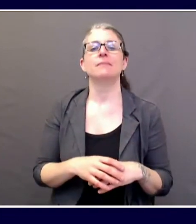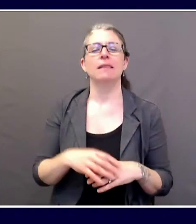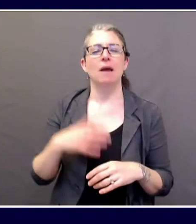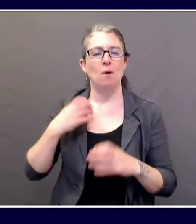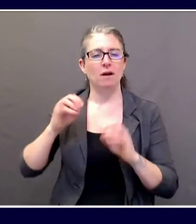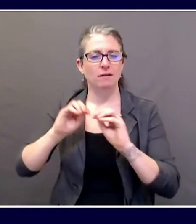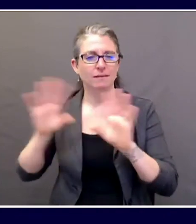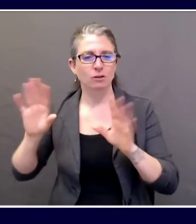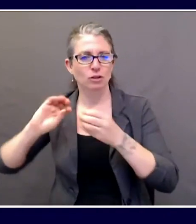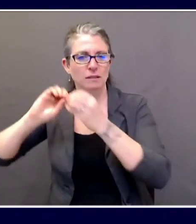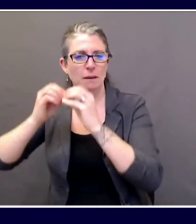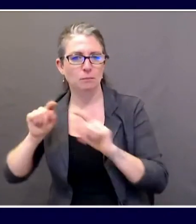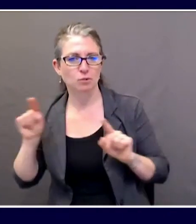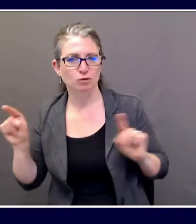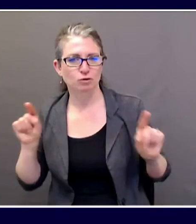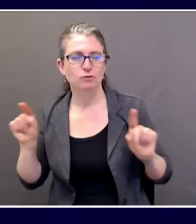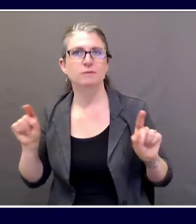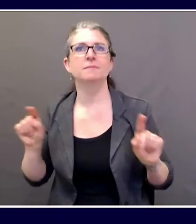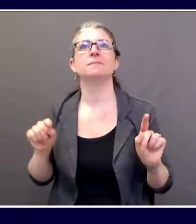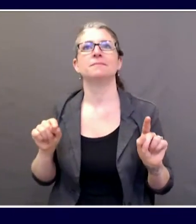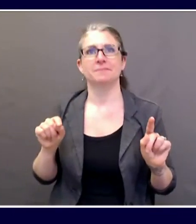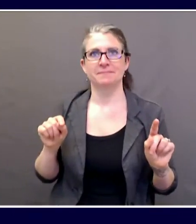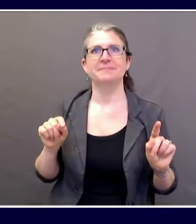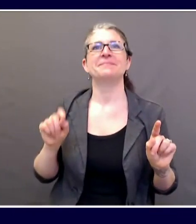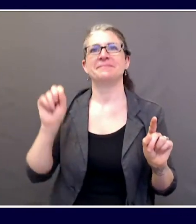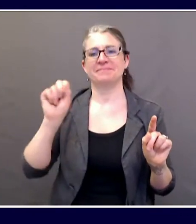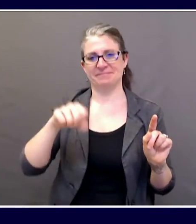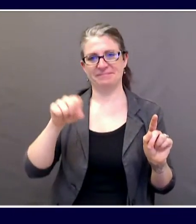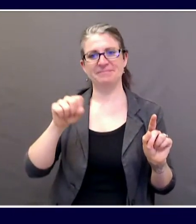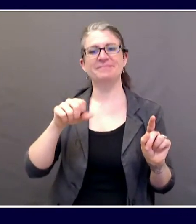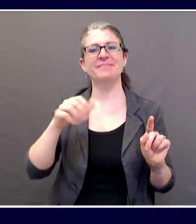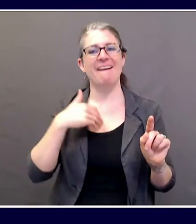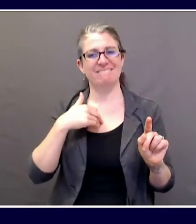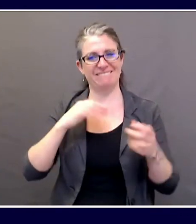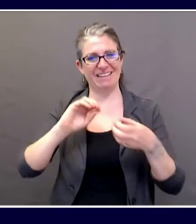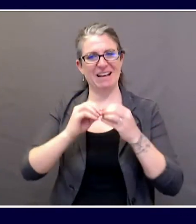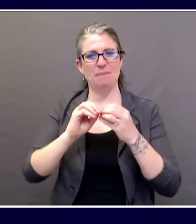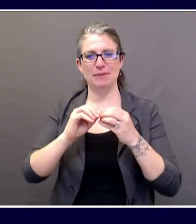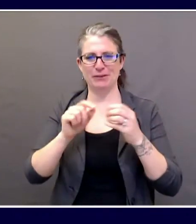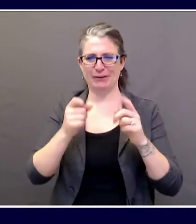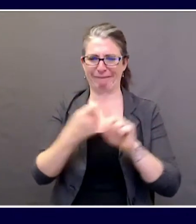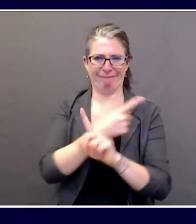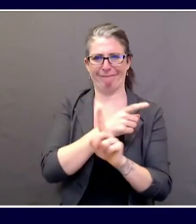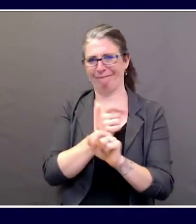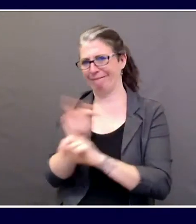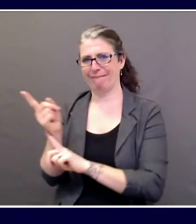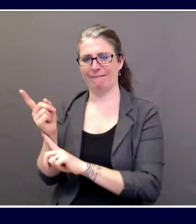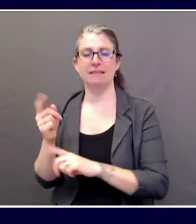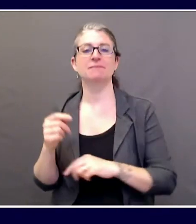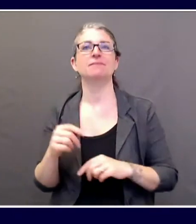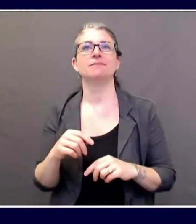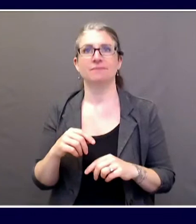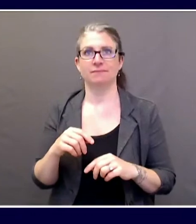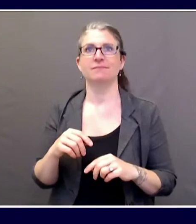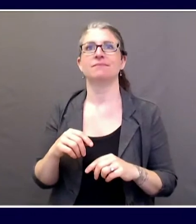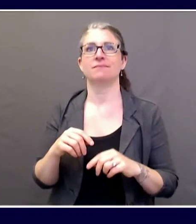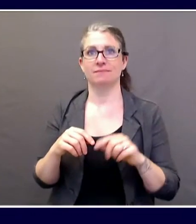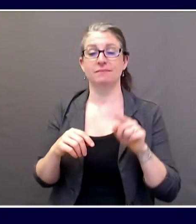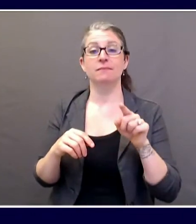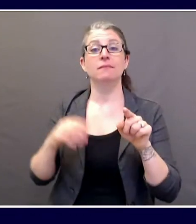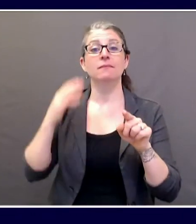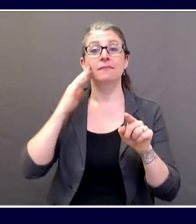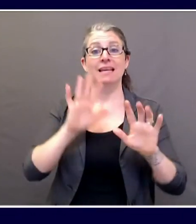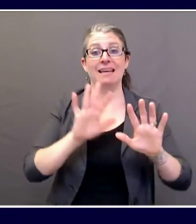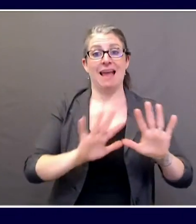an interesting variance across the state in terms of the percentage of populations in different counties that have completed